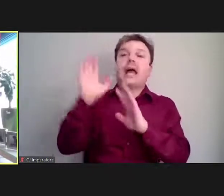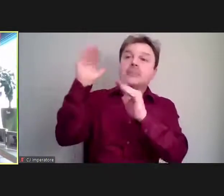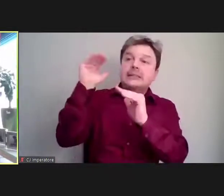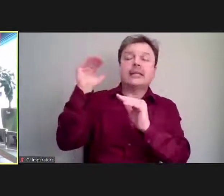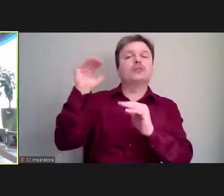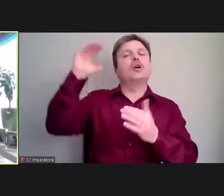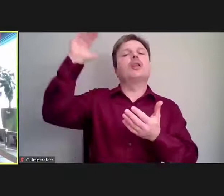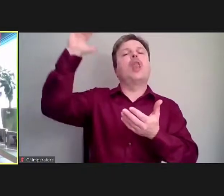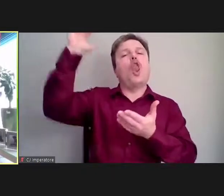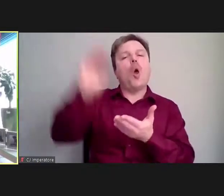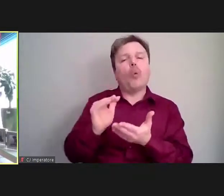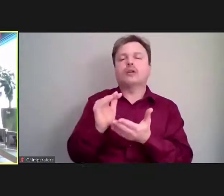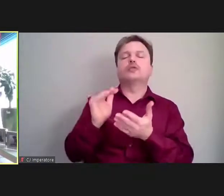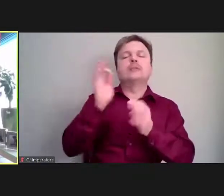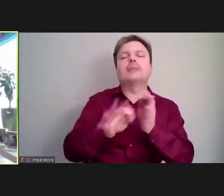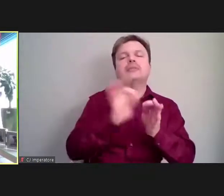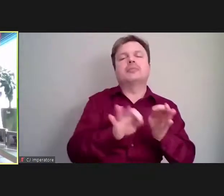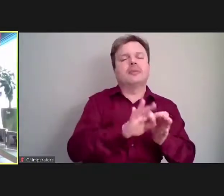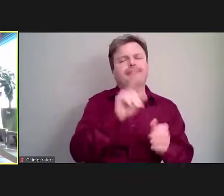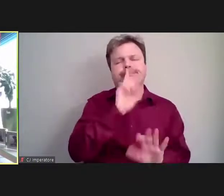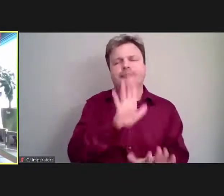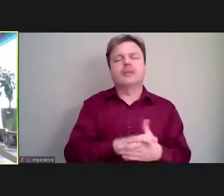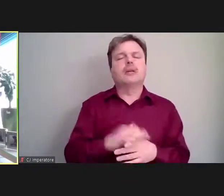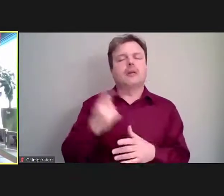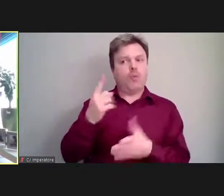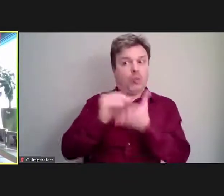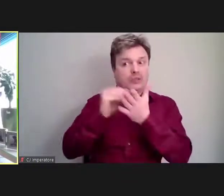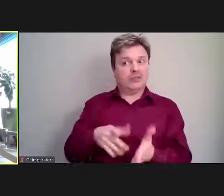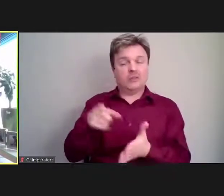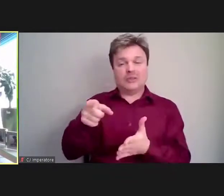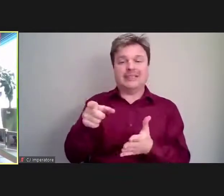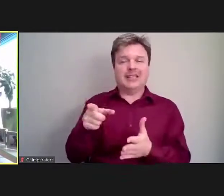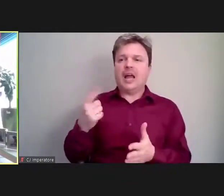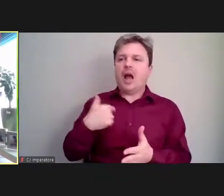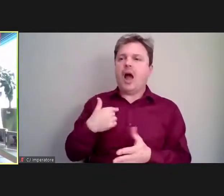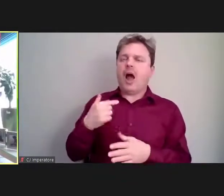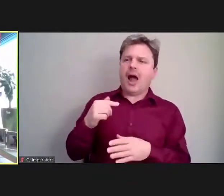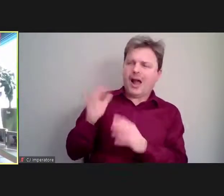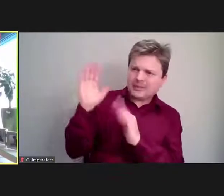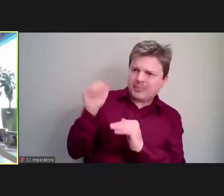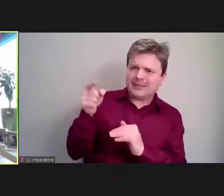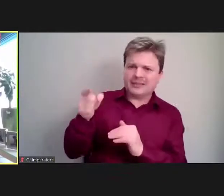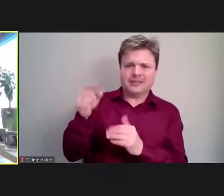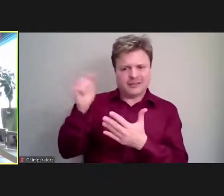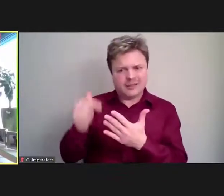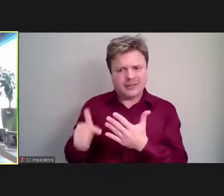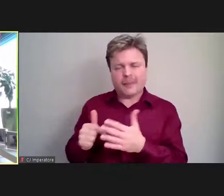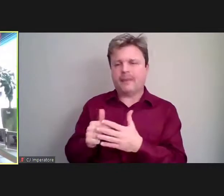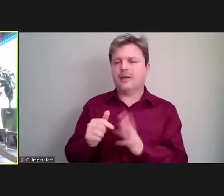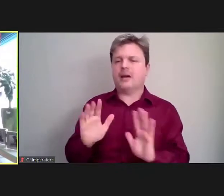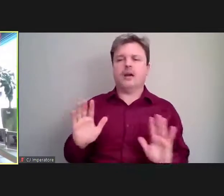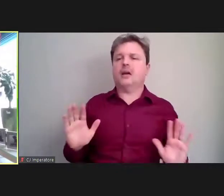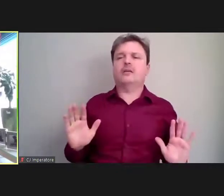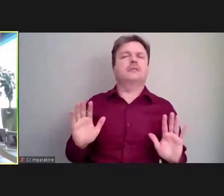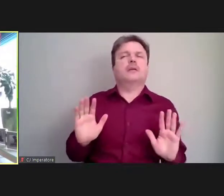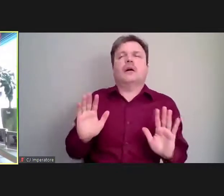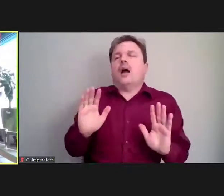case, the student that I was working with, I had to adjust my expectation to simply stop asking him to write